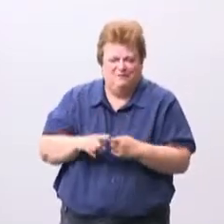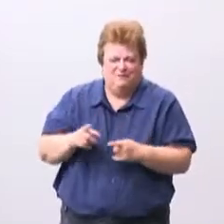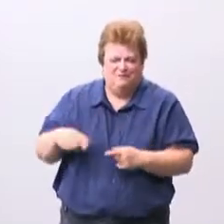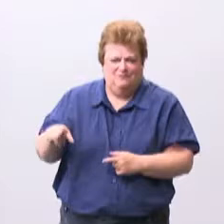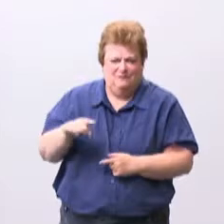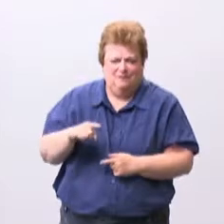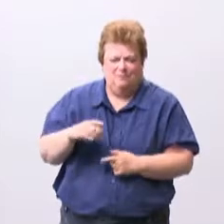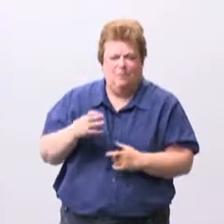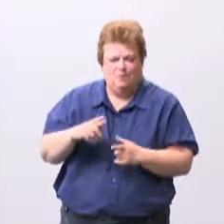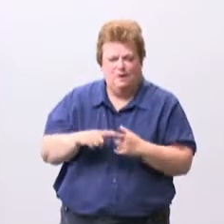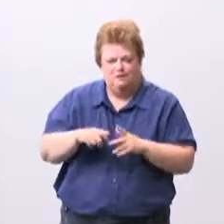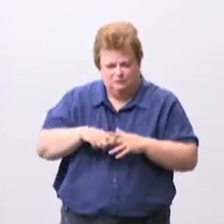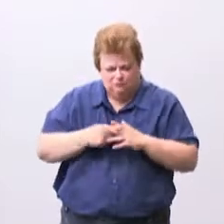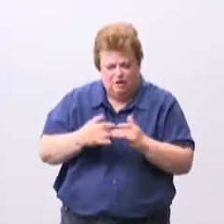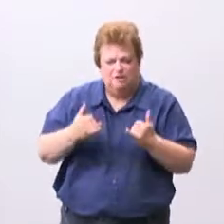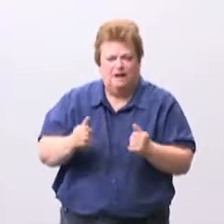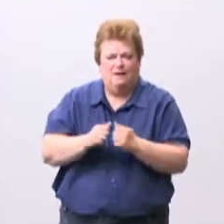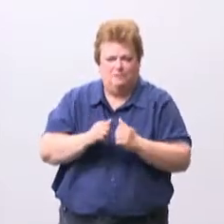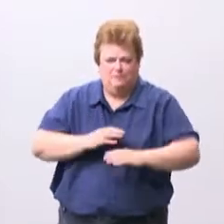prevention.